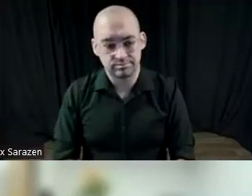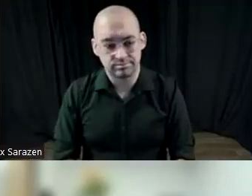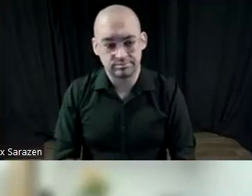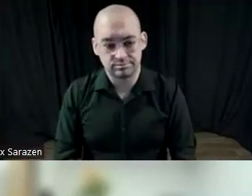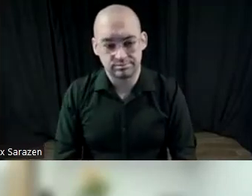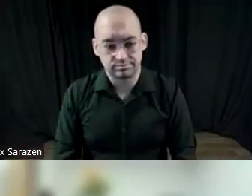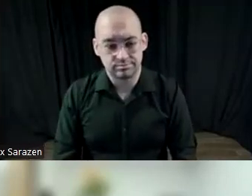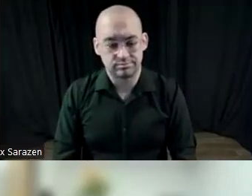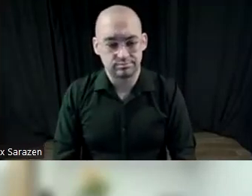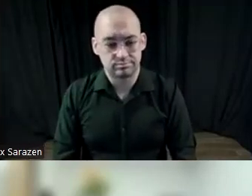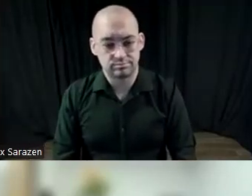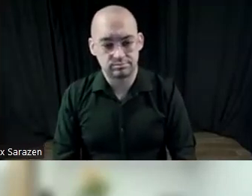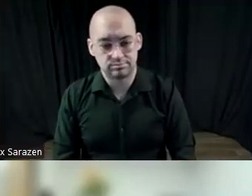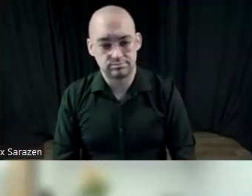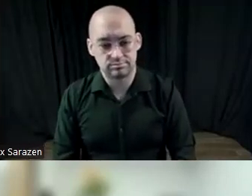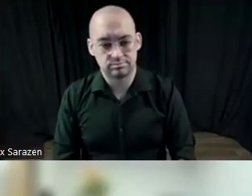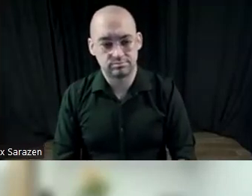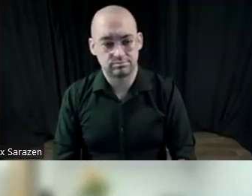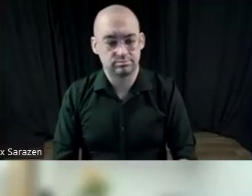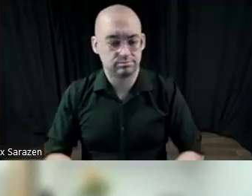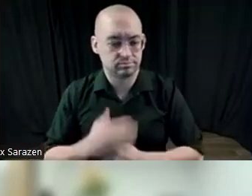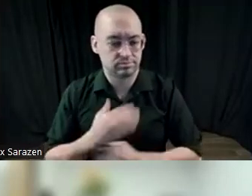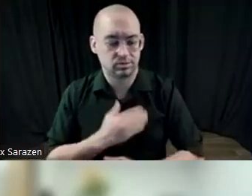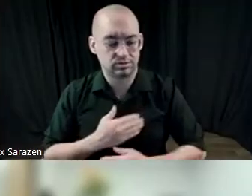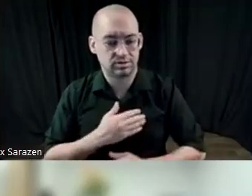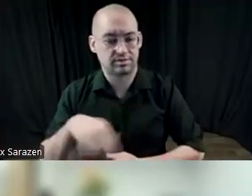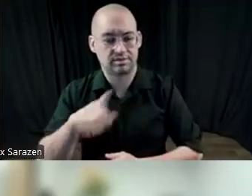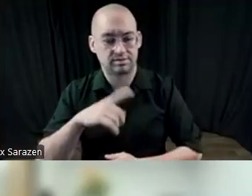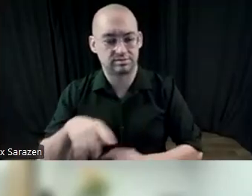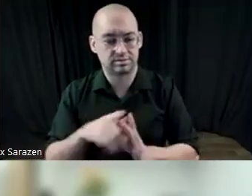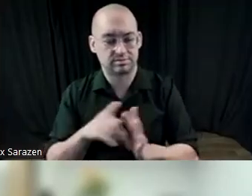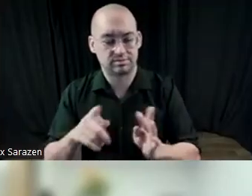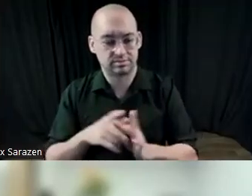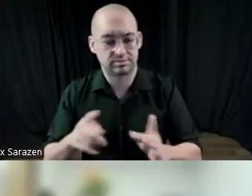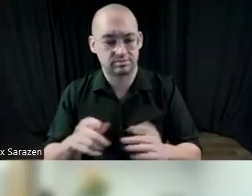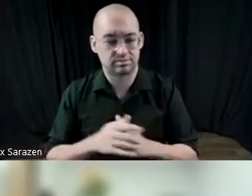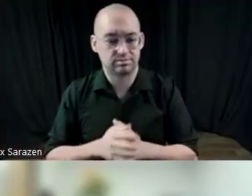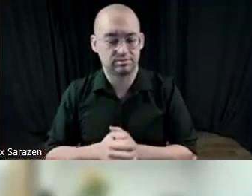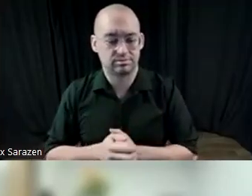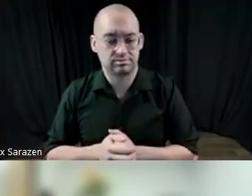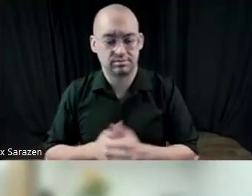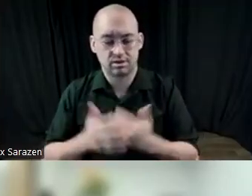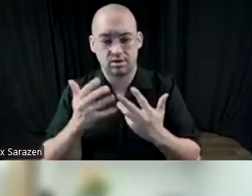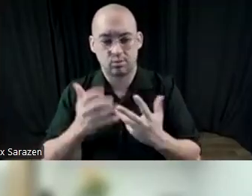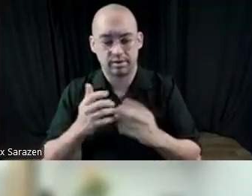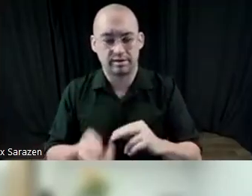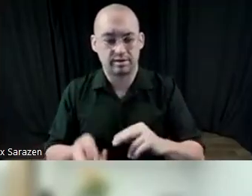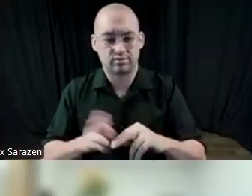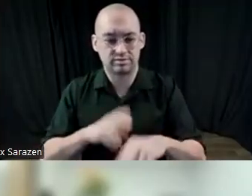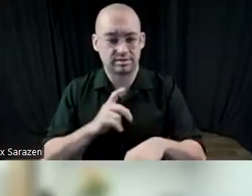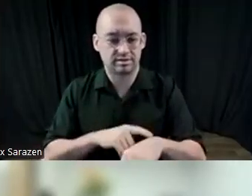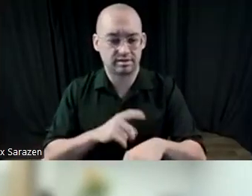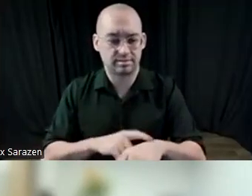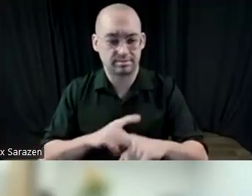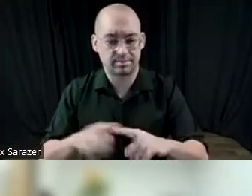I just really appreciate those comments, and I may not respond to every comment just because I want to maximize the time to hear, but I just think that